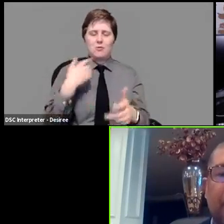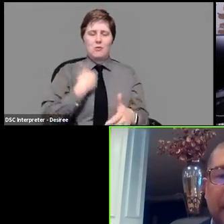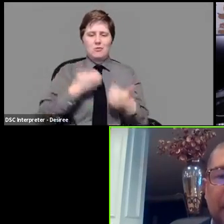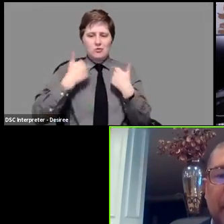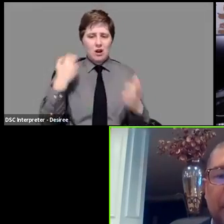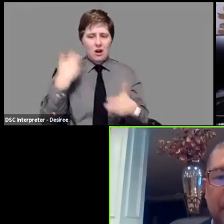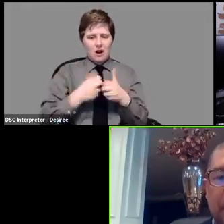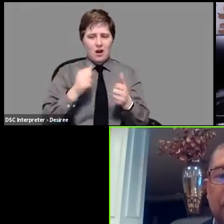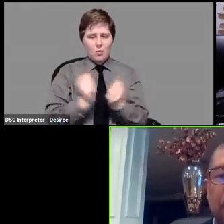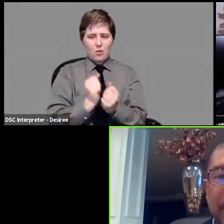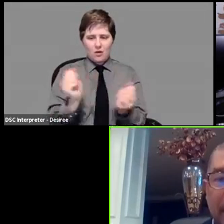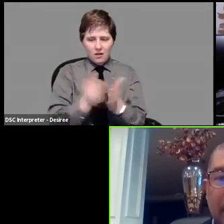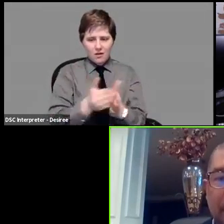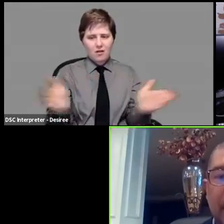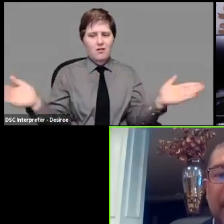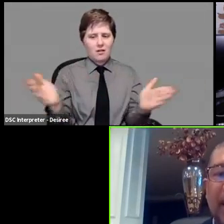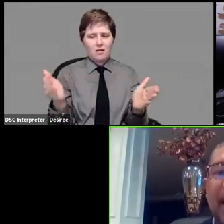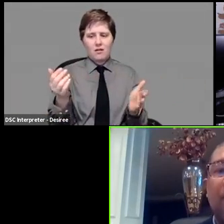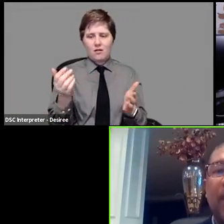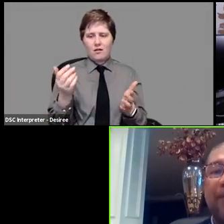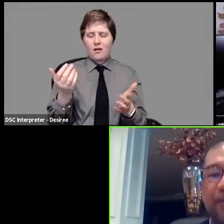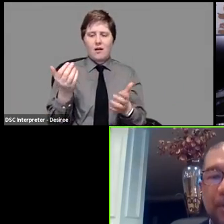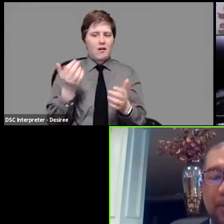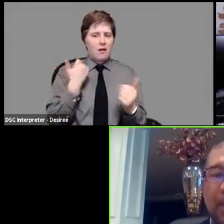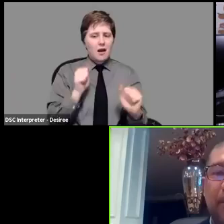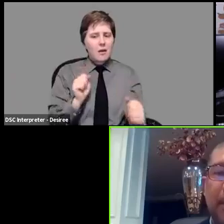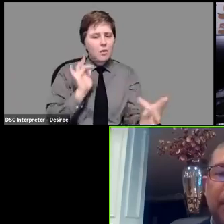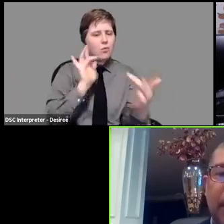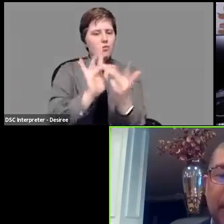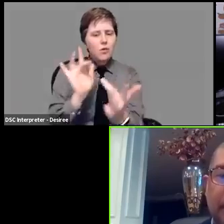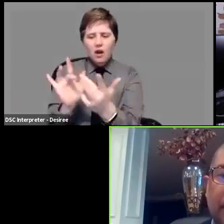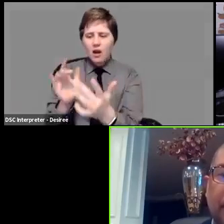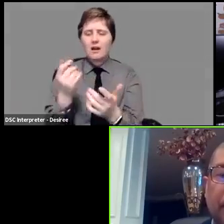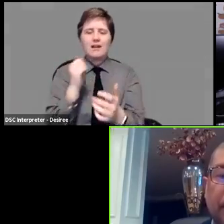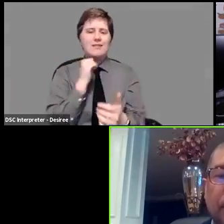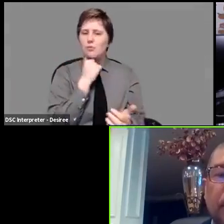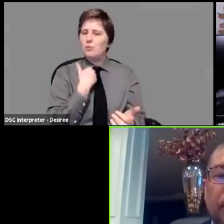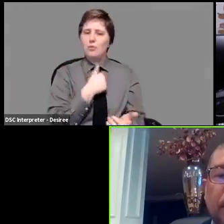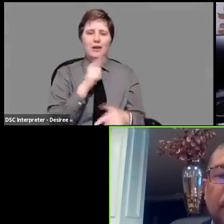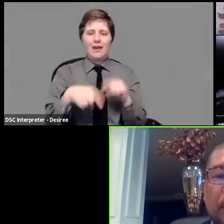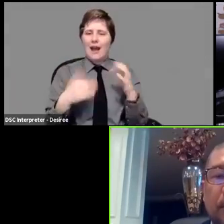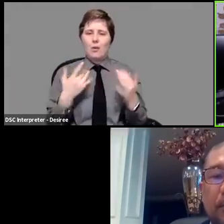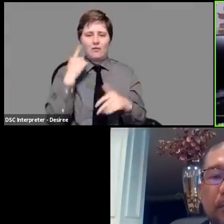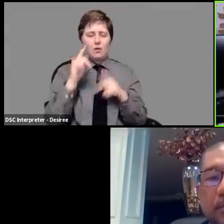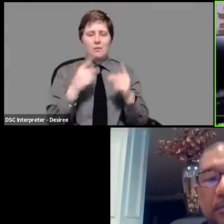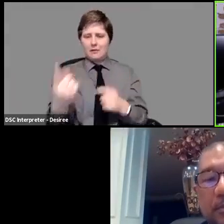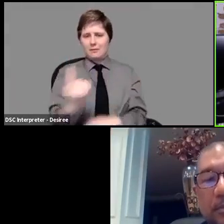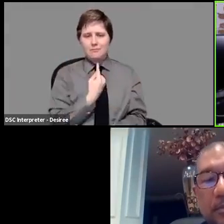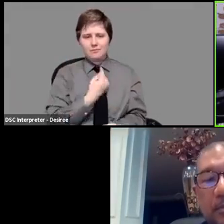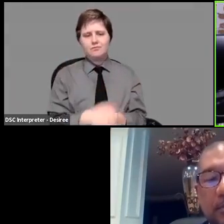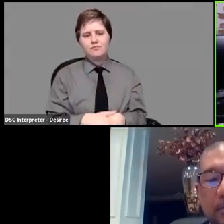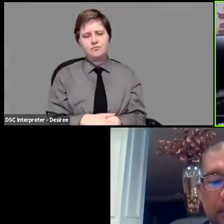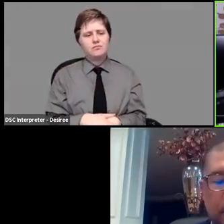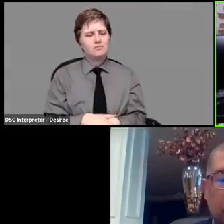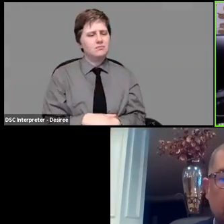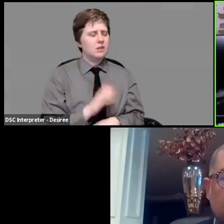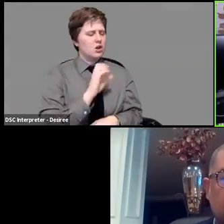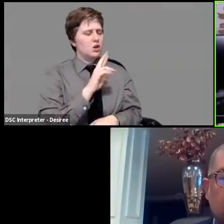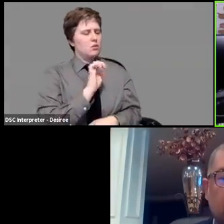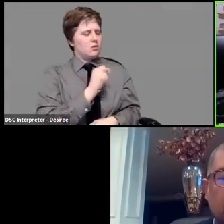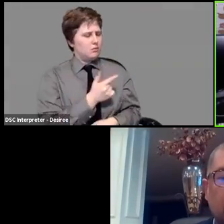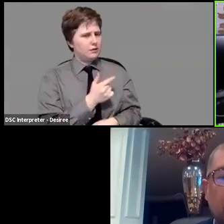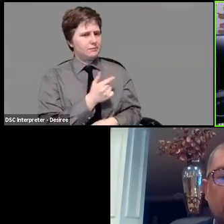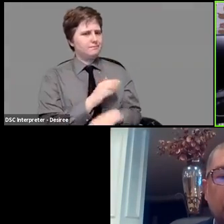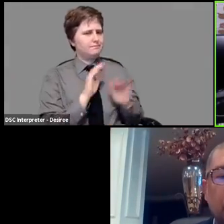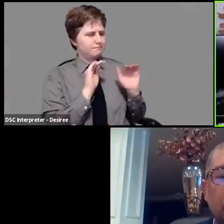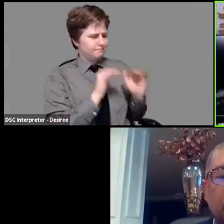entire footprint to be able to do the reach out and not wait for folks to come into the bank. And Craig, I think, from